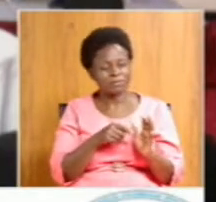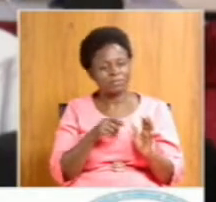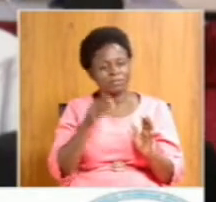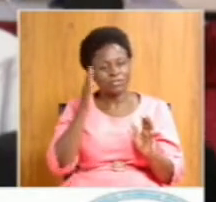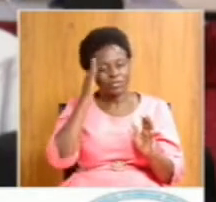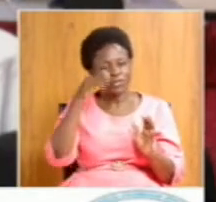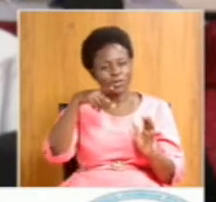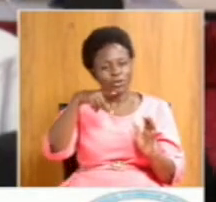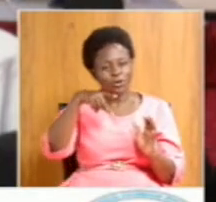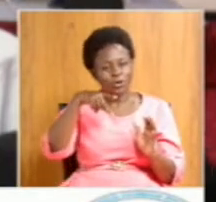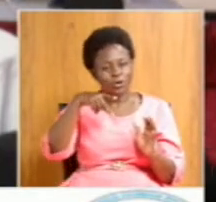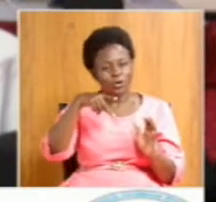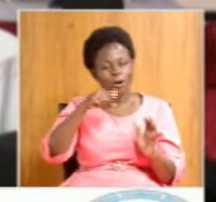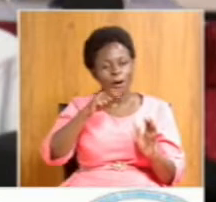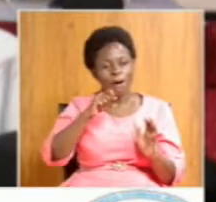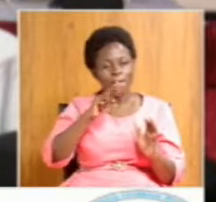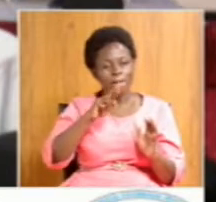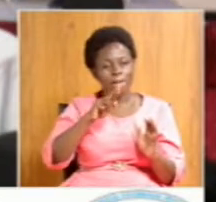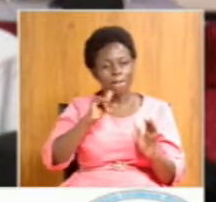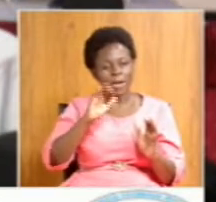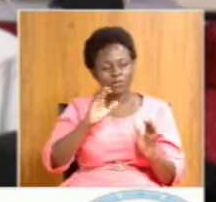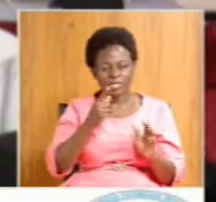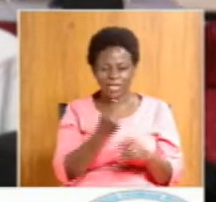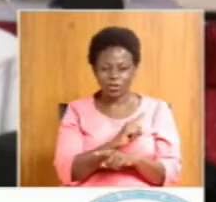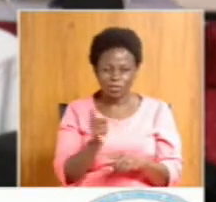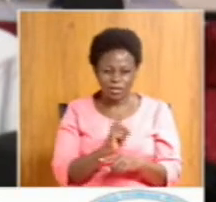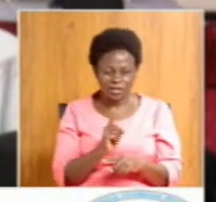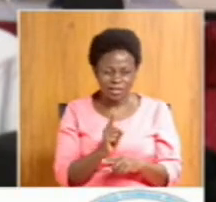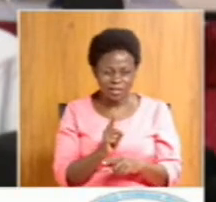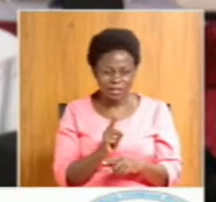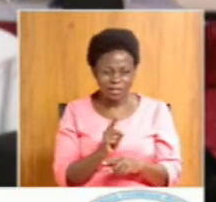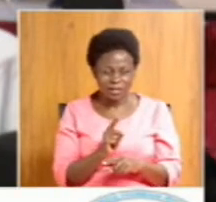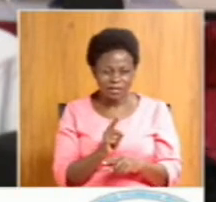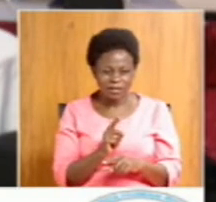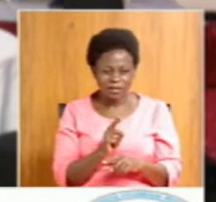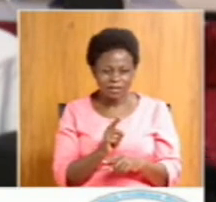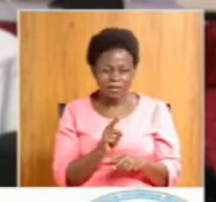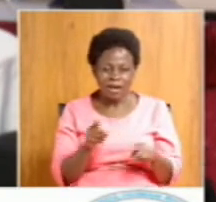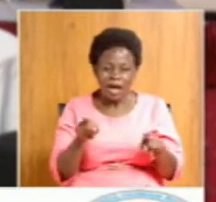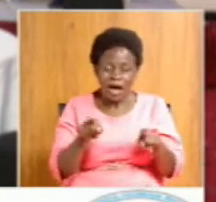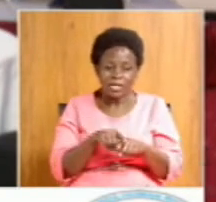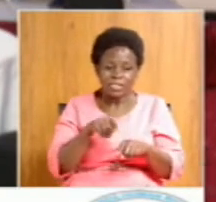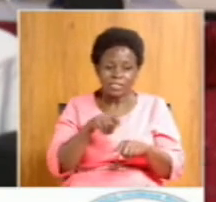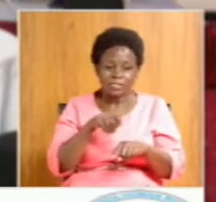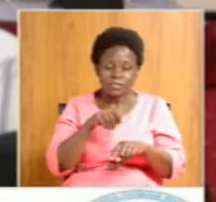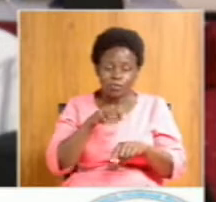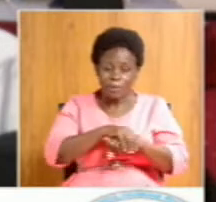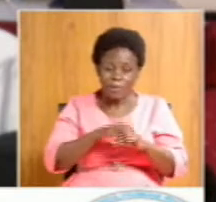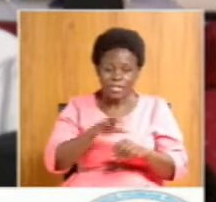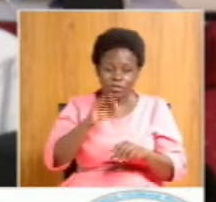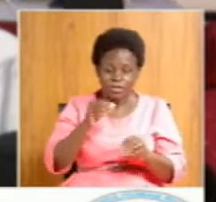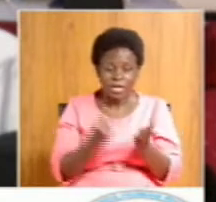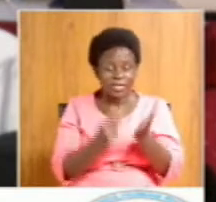You know, Patrick, I think I need to explain this maybe, just in one minute. Yes, it's a part of humanity. As you make choices as a